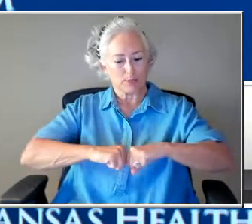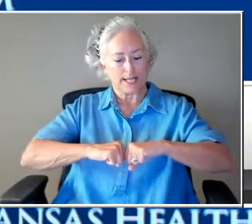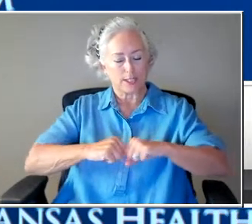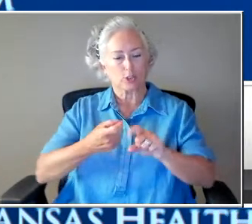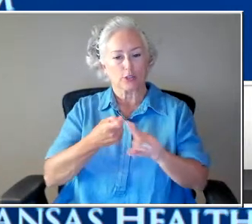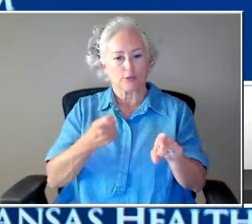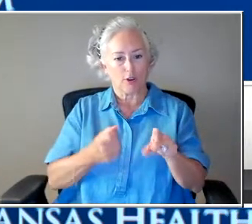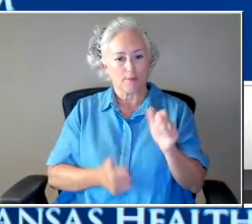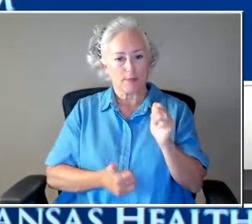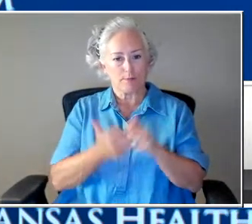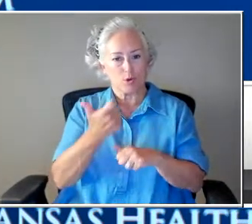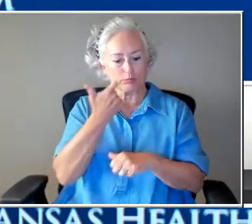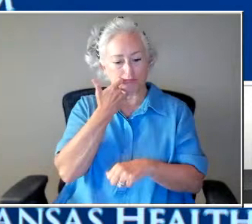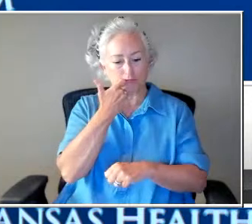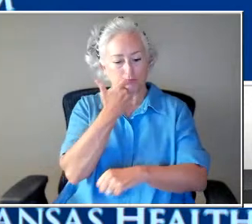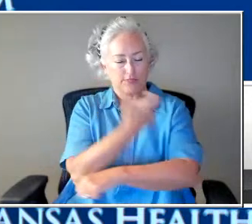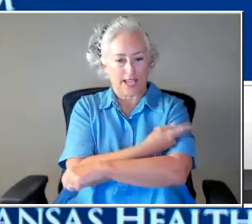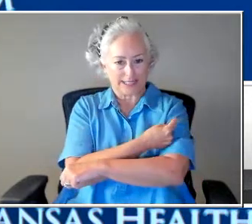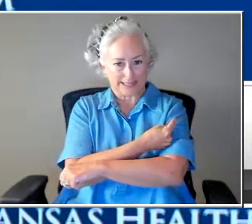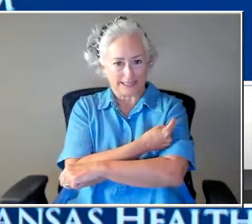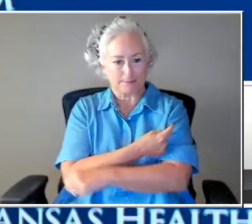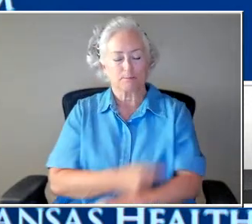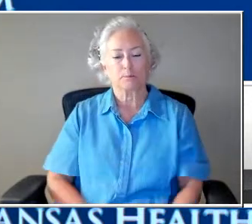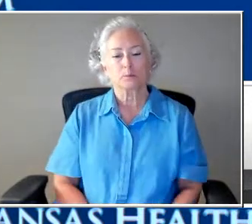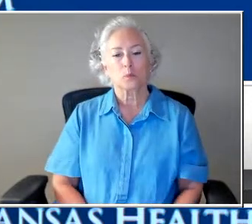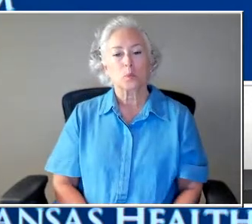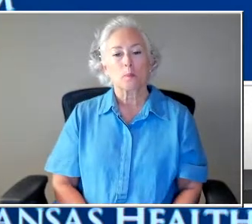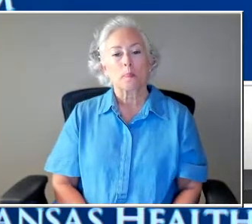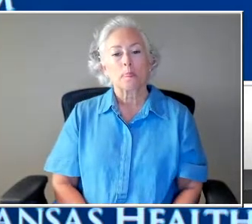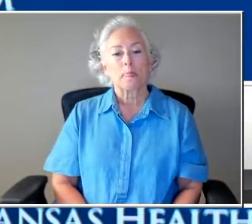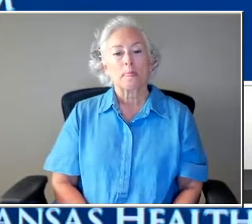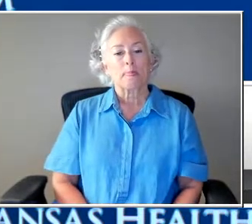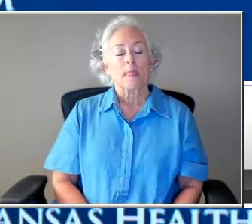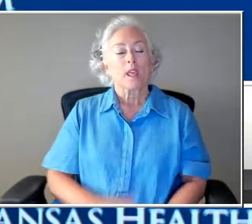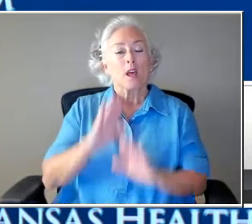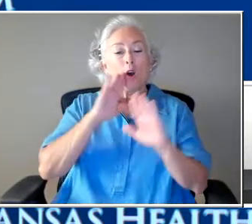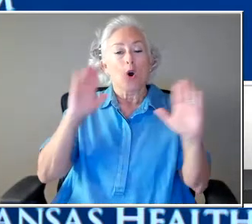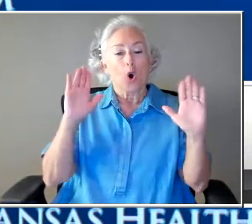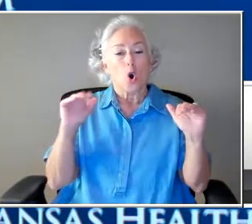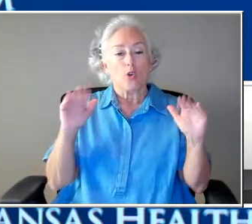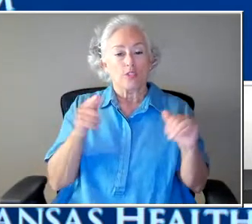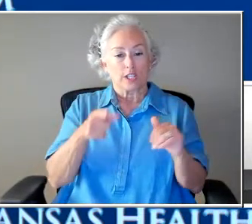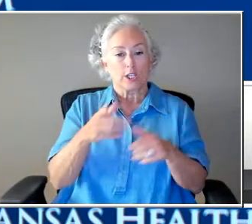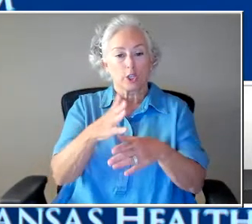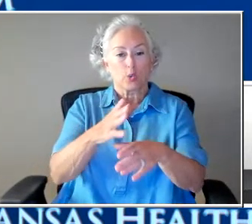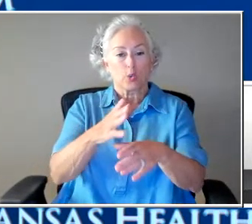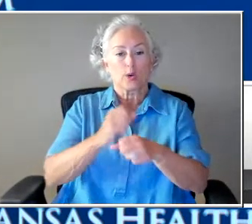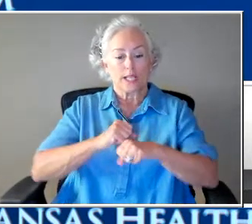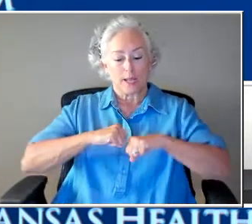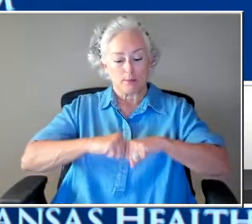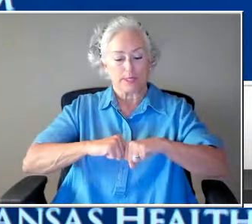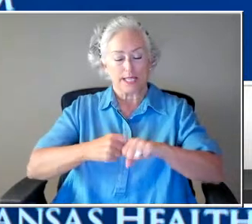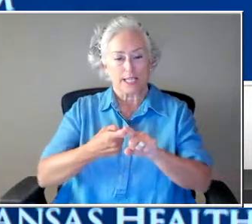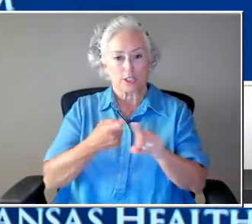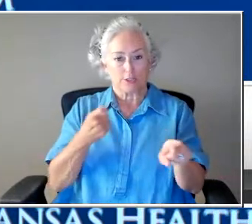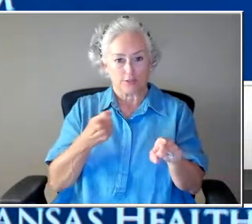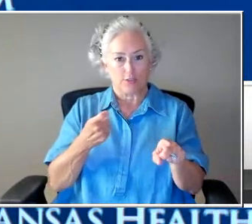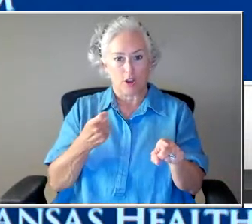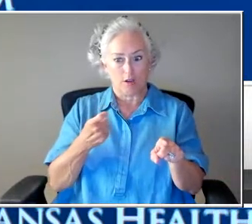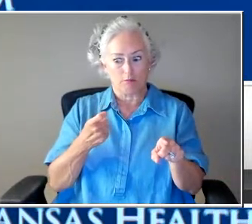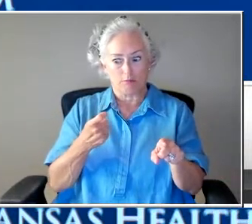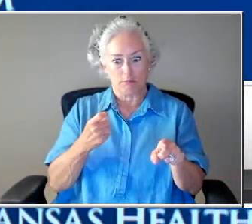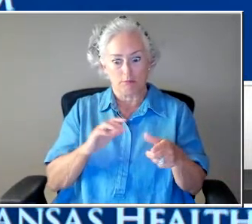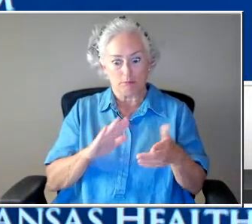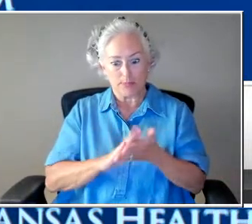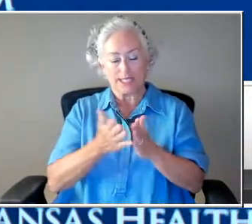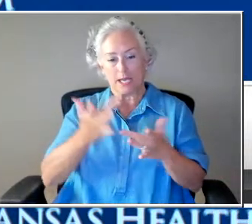updated COVID vaccine. You will hopefully get protection even from getting infected, maybe for the first